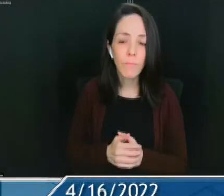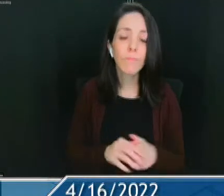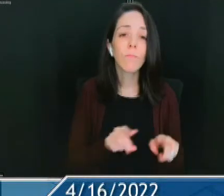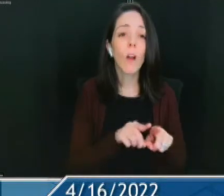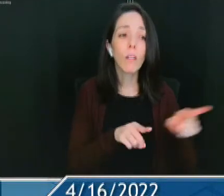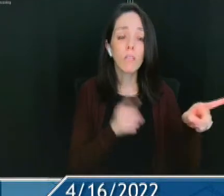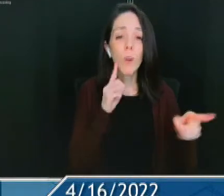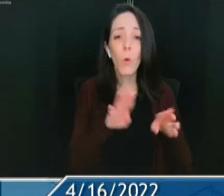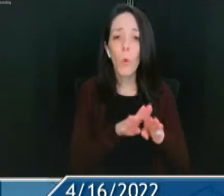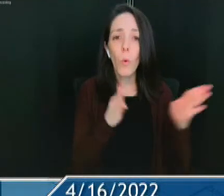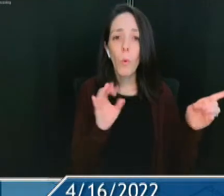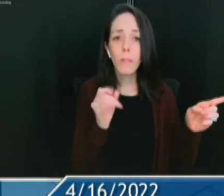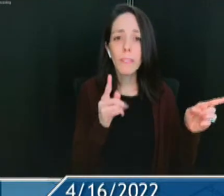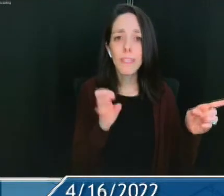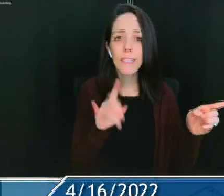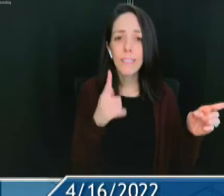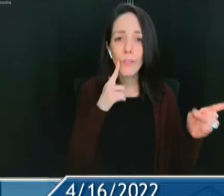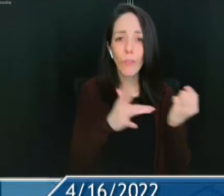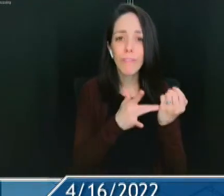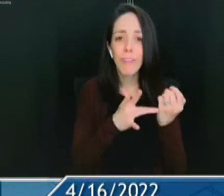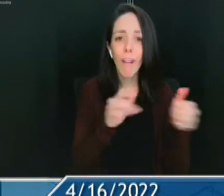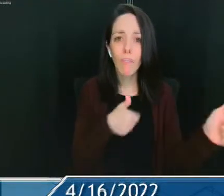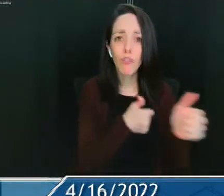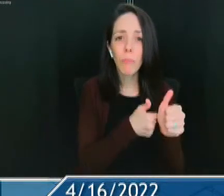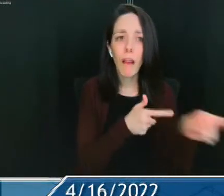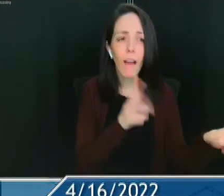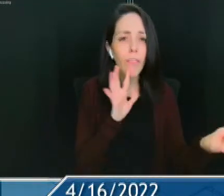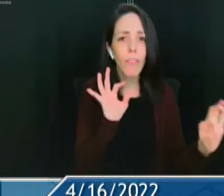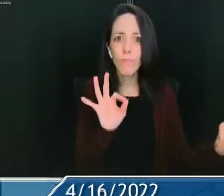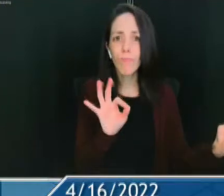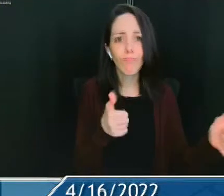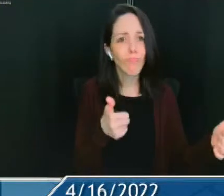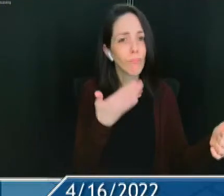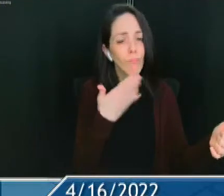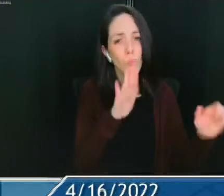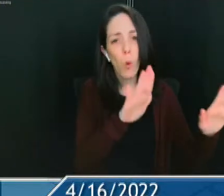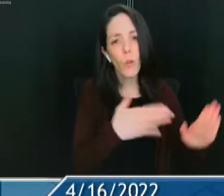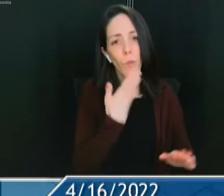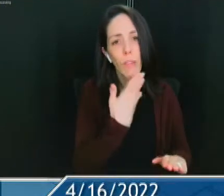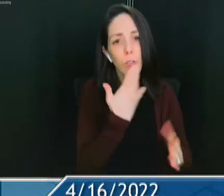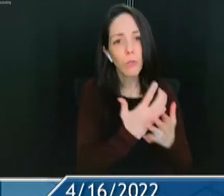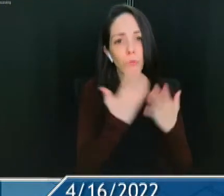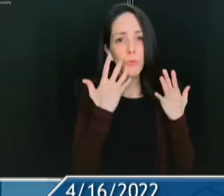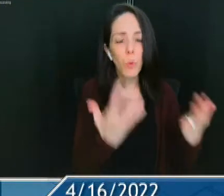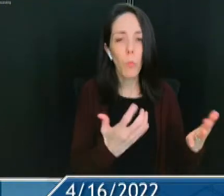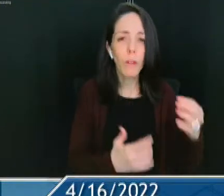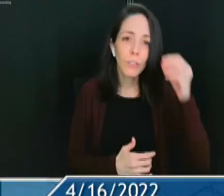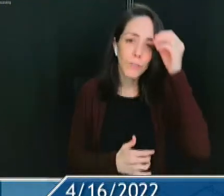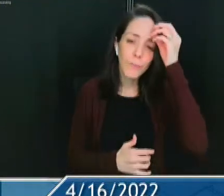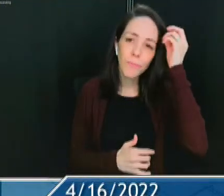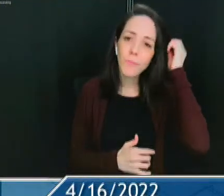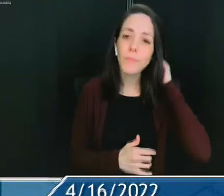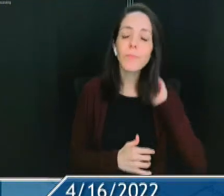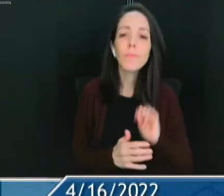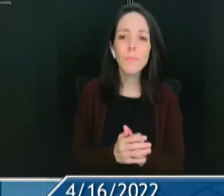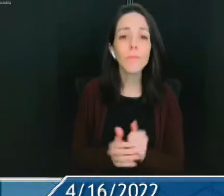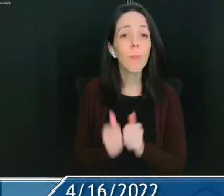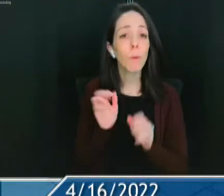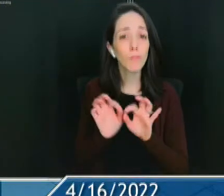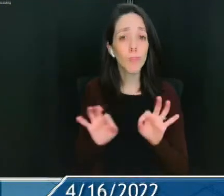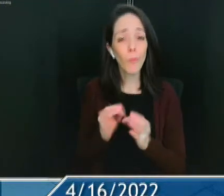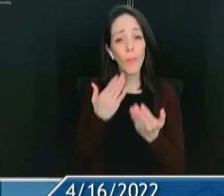show up and make all of this technology work for us in an era of Zoom. So thanks to you good folks as well. Most importantly, thanks